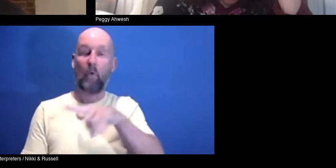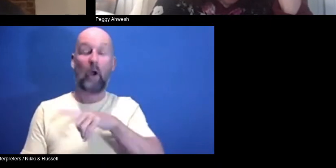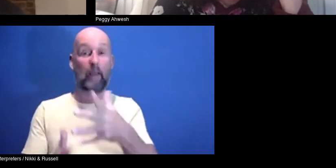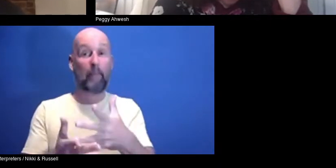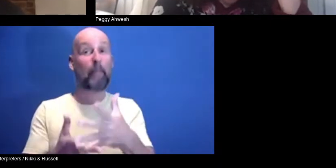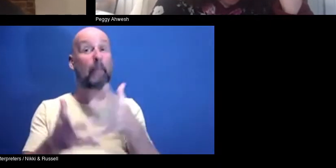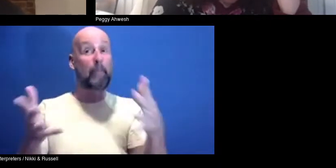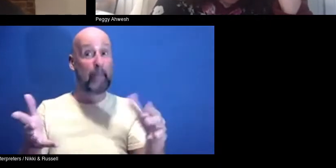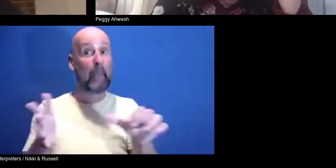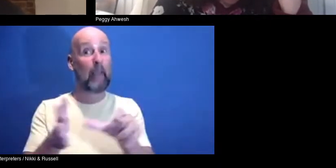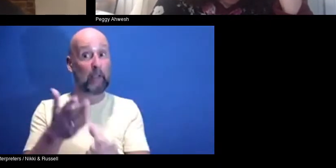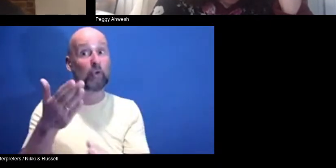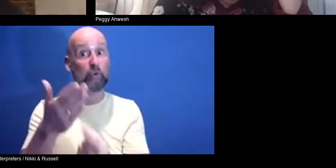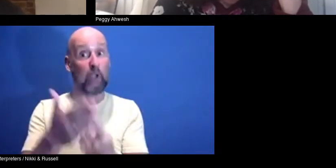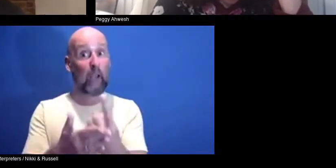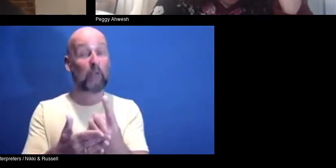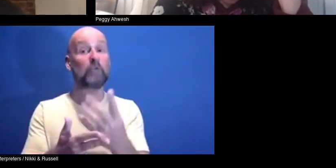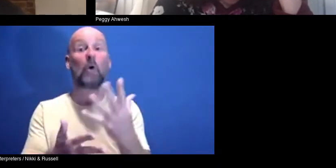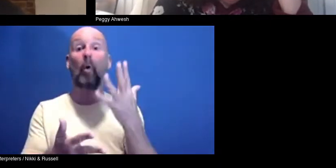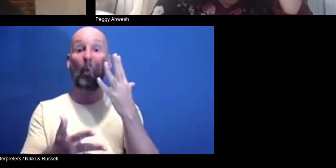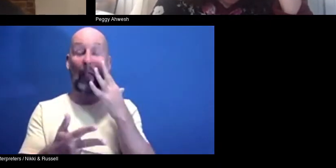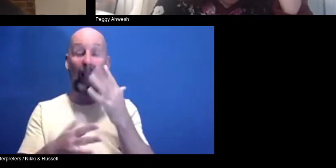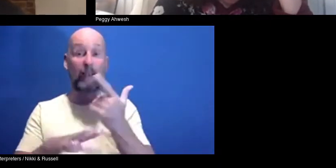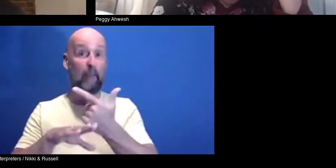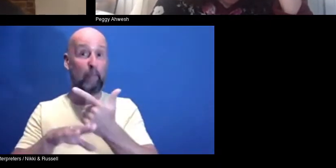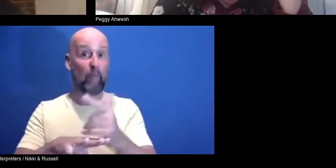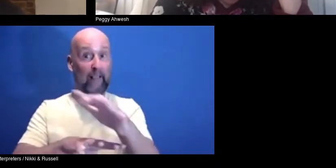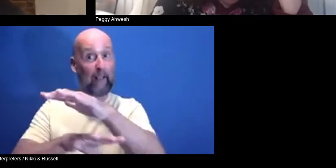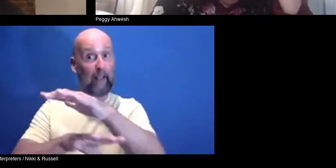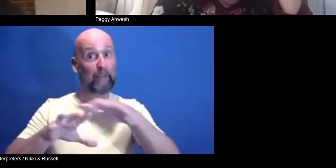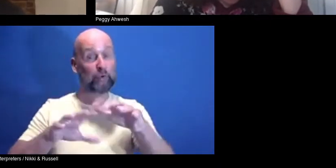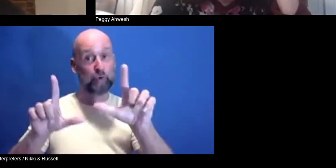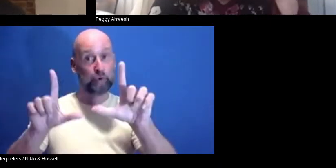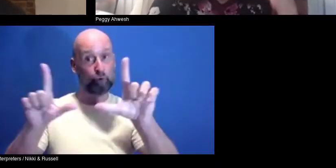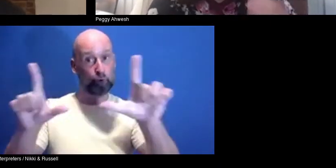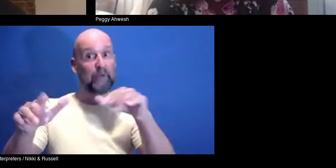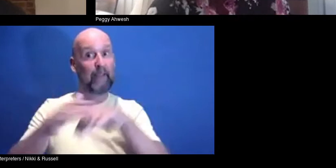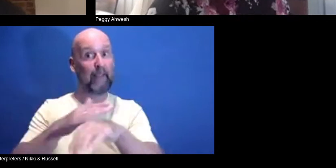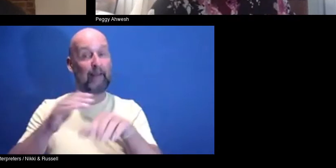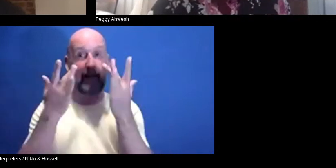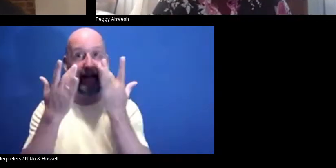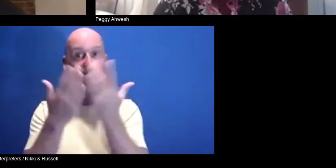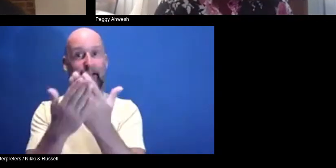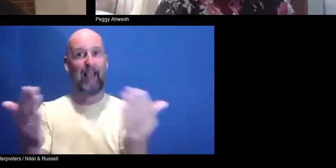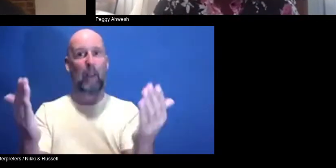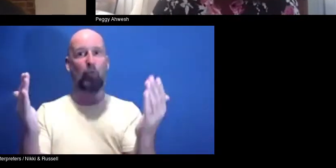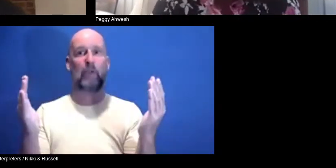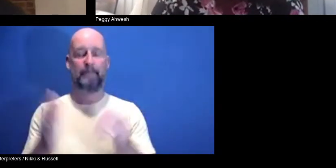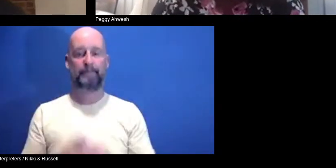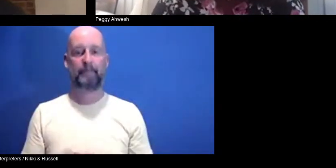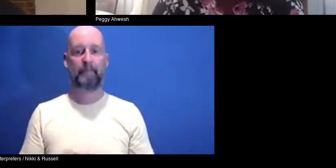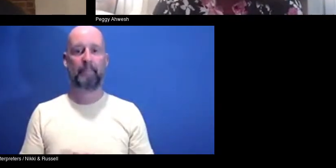challenge when installing moving image works in a gallery space. Yeah,